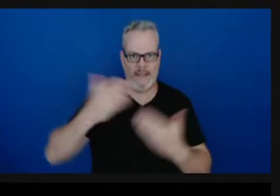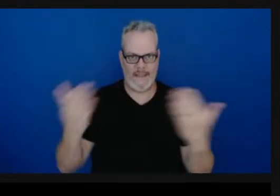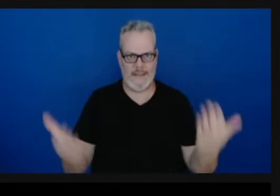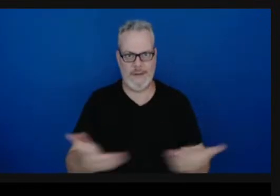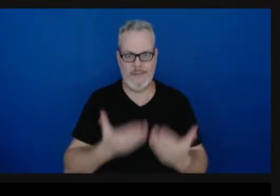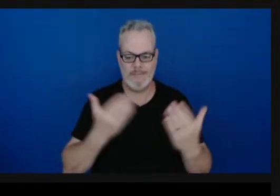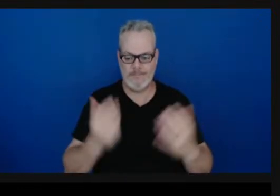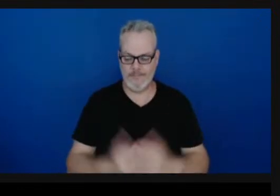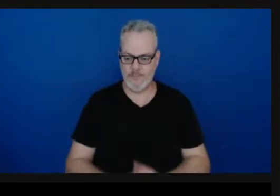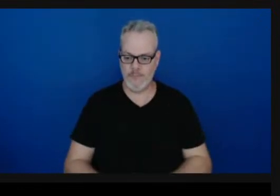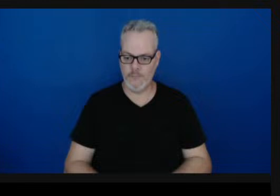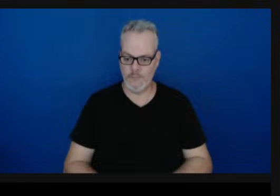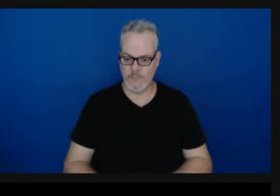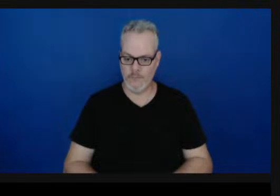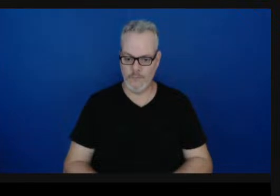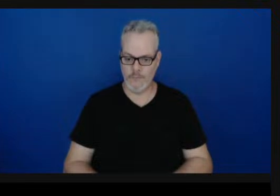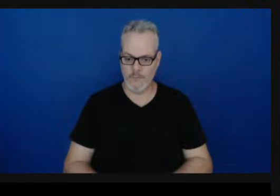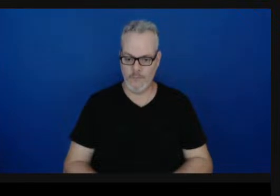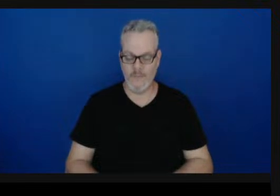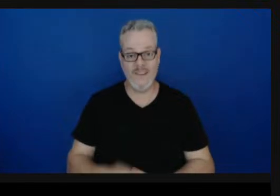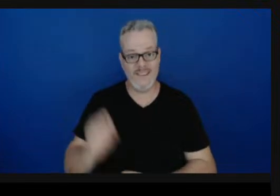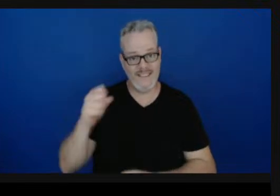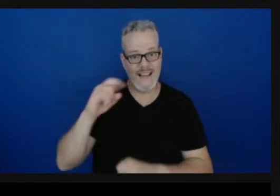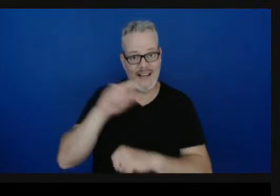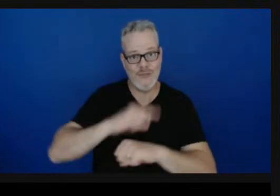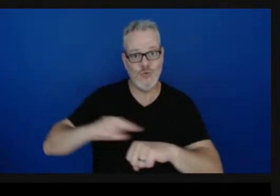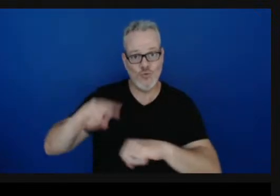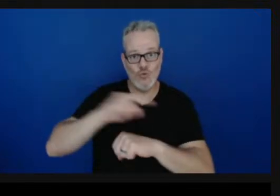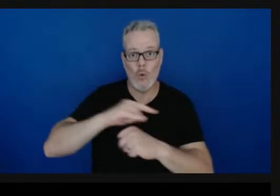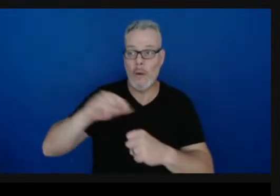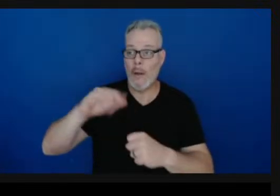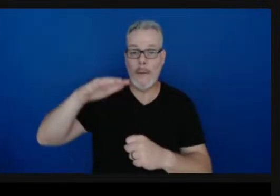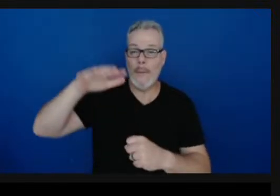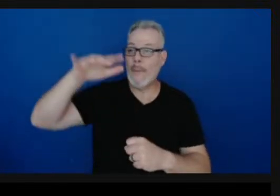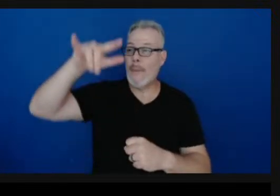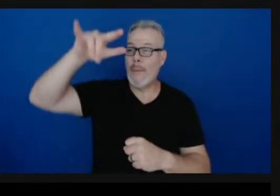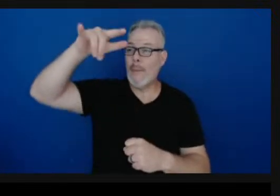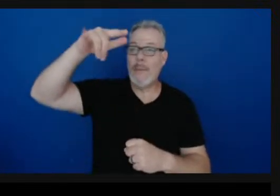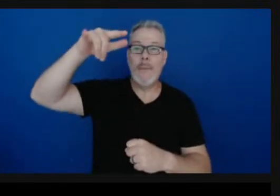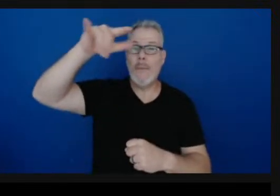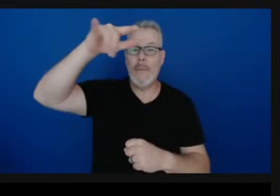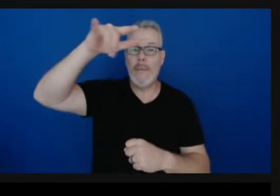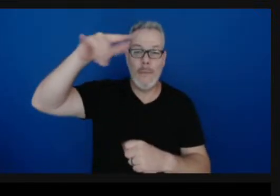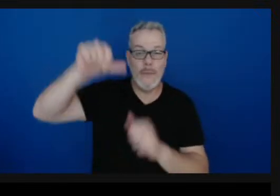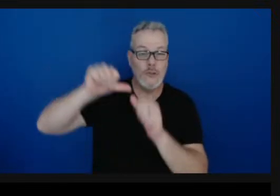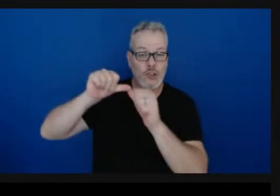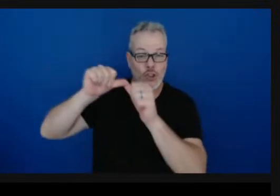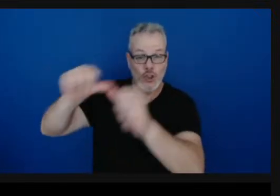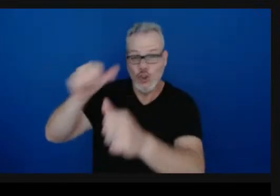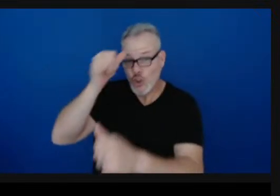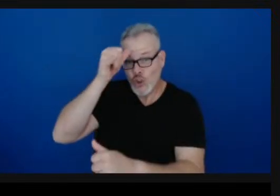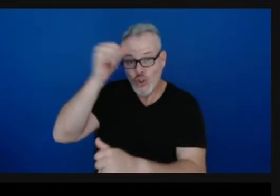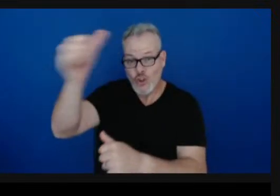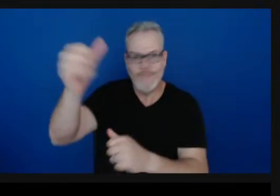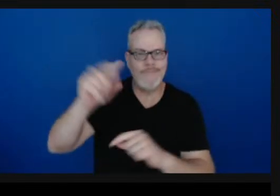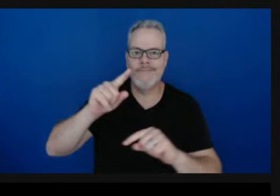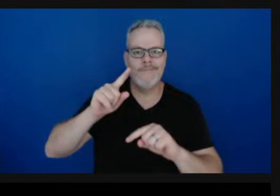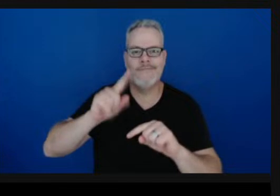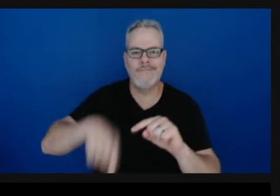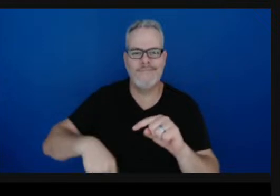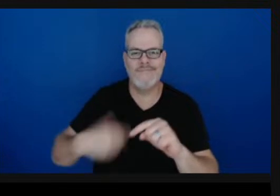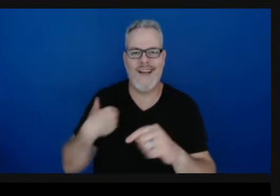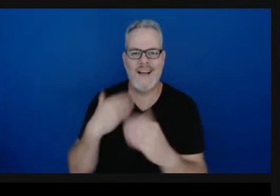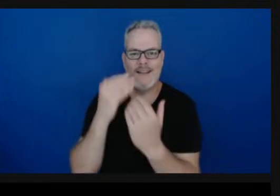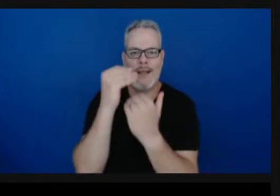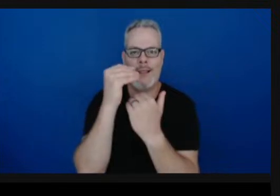So yeah, the drone can only stay in the air for so long, but you'd imagine if it was a situation where you were concerned about something, you would put the drone in the air. And so I'm